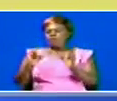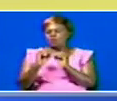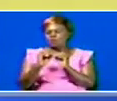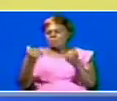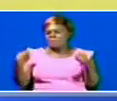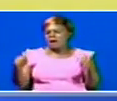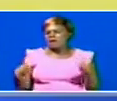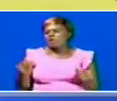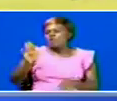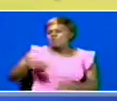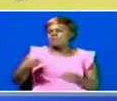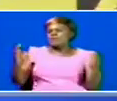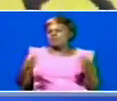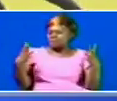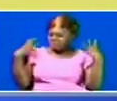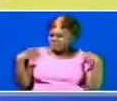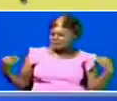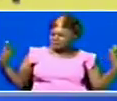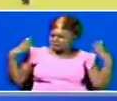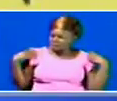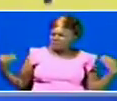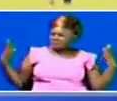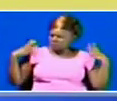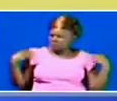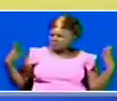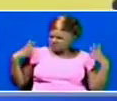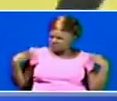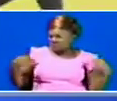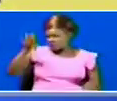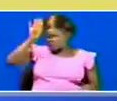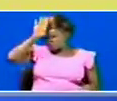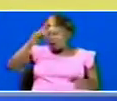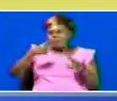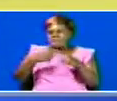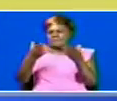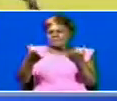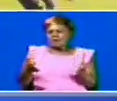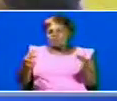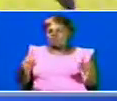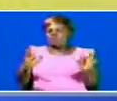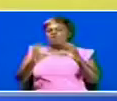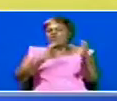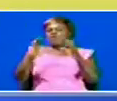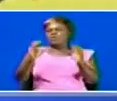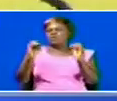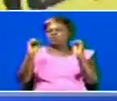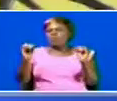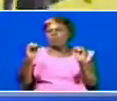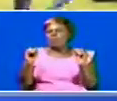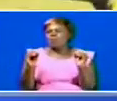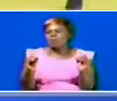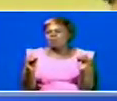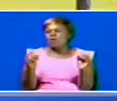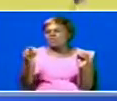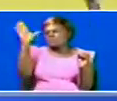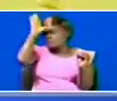the women's team, who've been training very hard for the Dubai 7's, but aren't being given official communication as to why